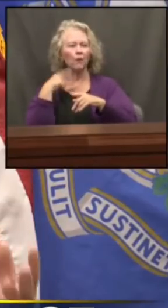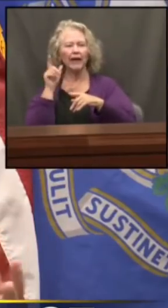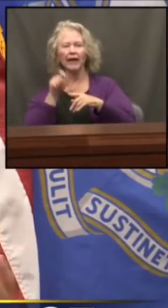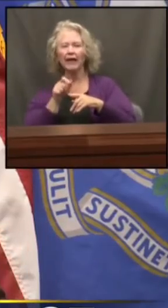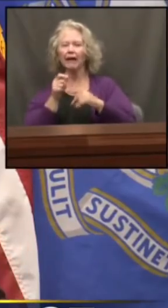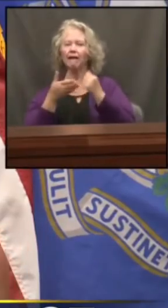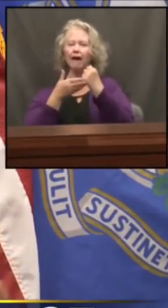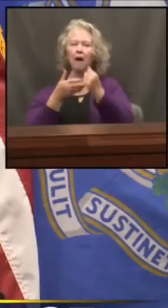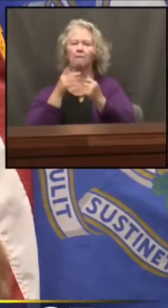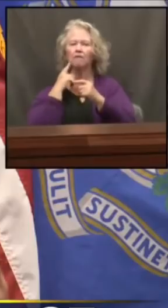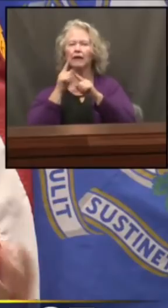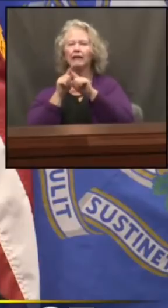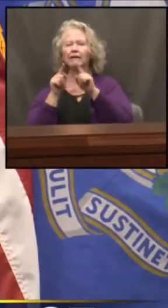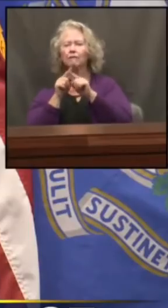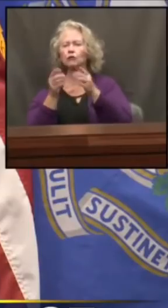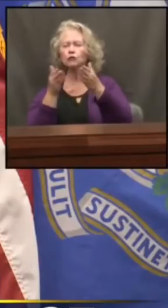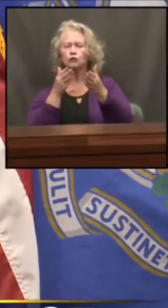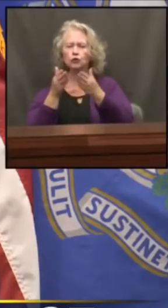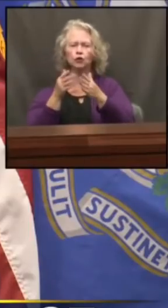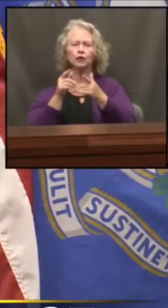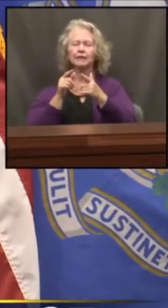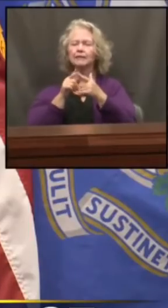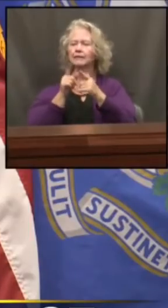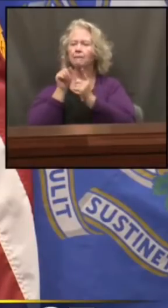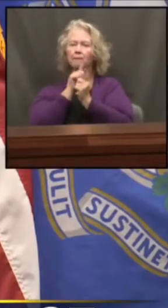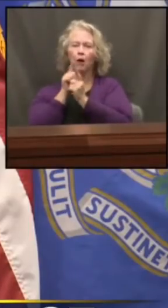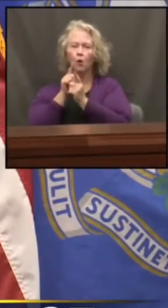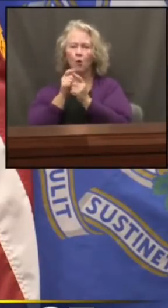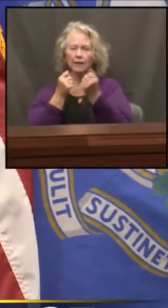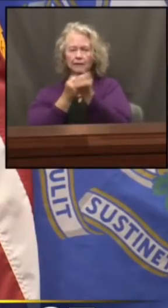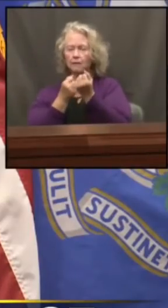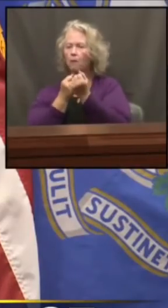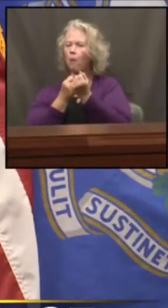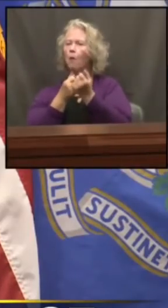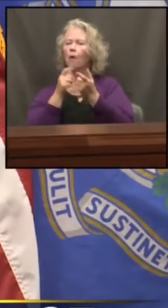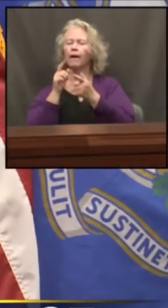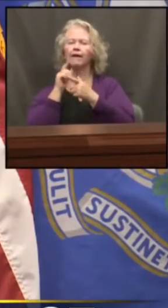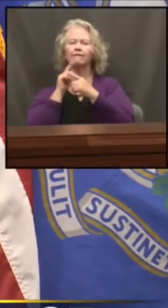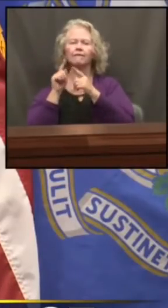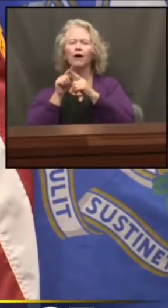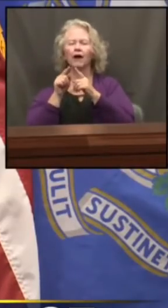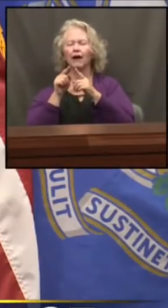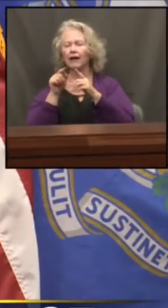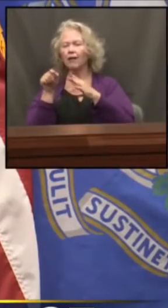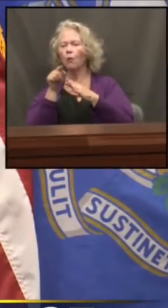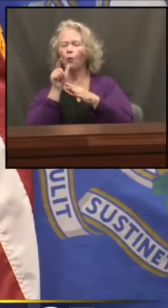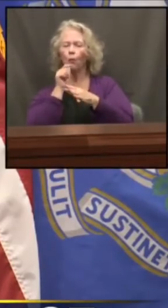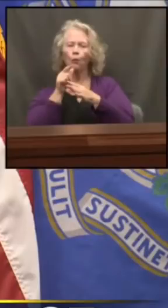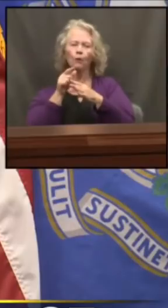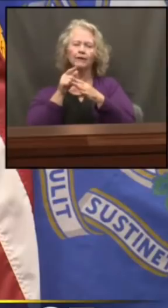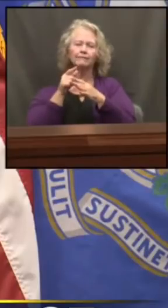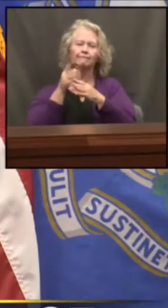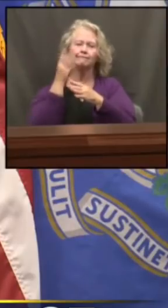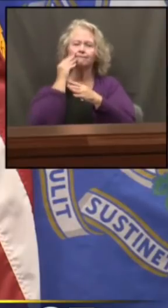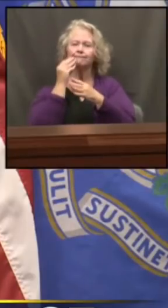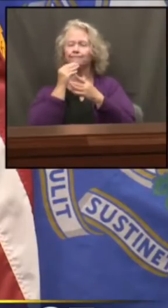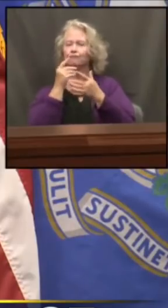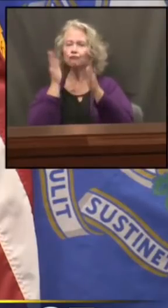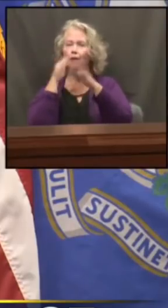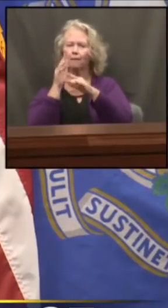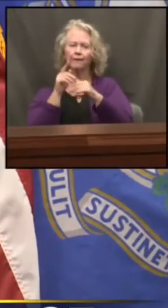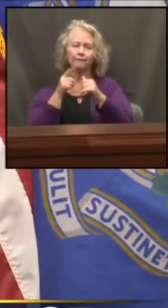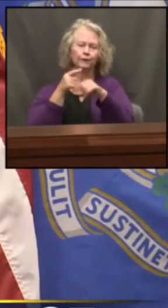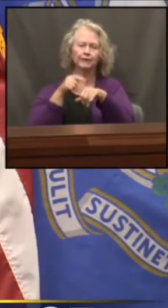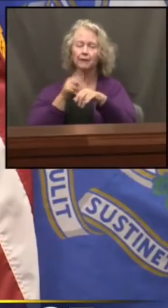wraparound services, social services, mentors, support for a lot of those first and second time offenders. We've given tens of